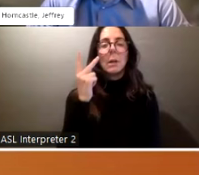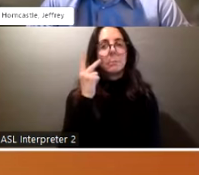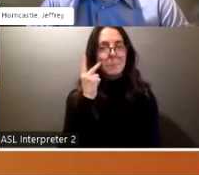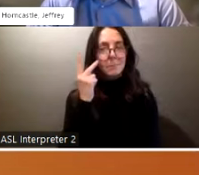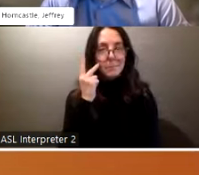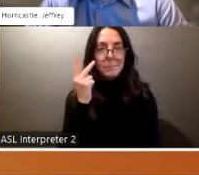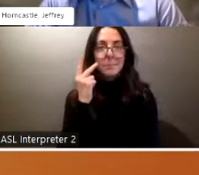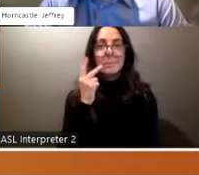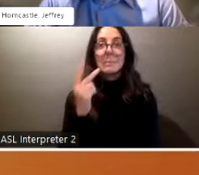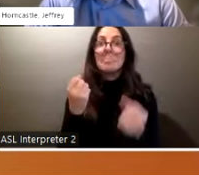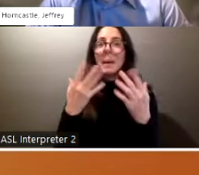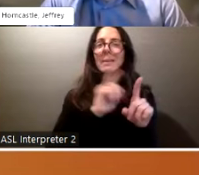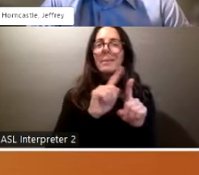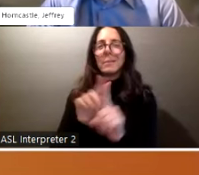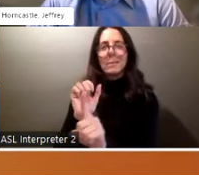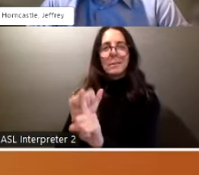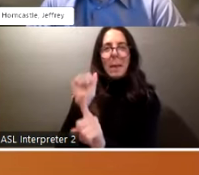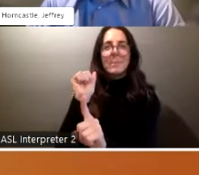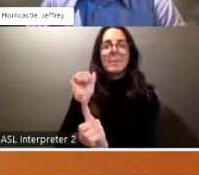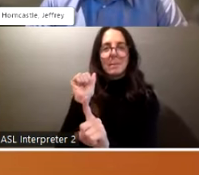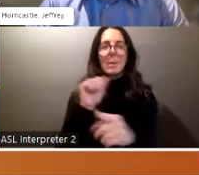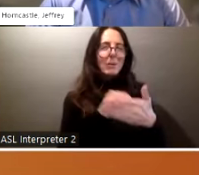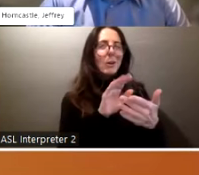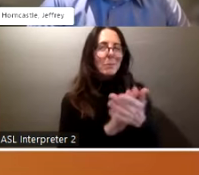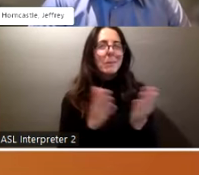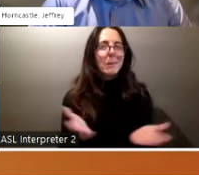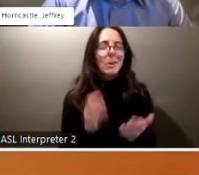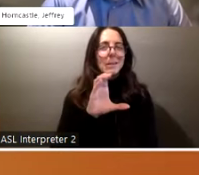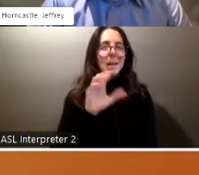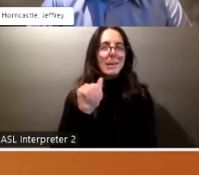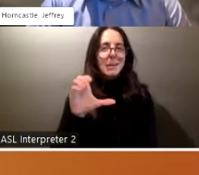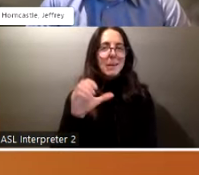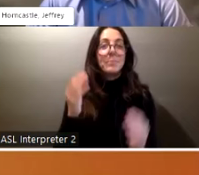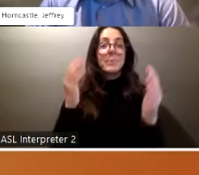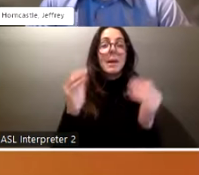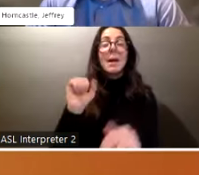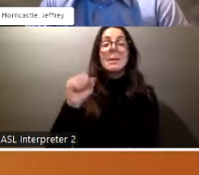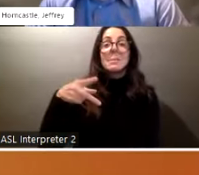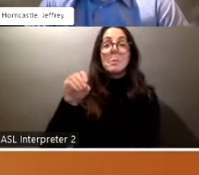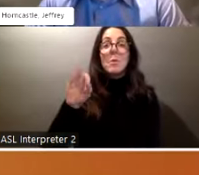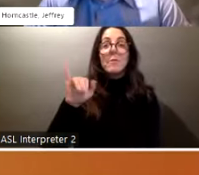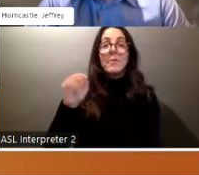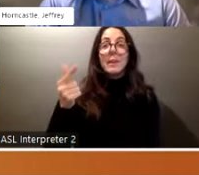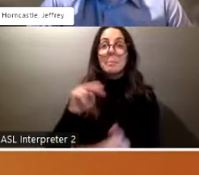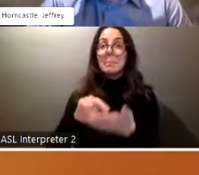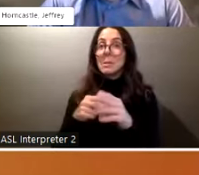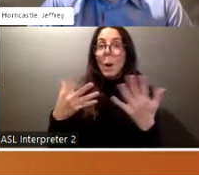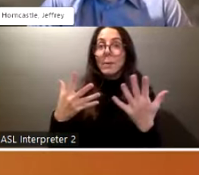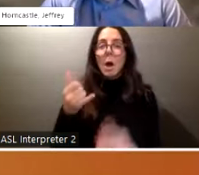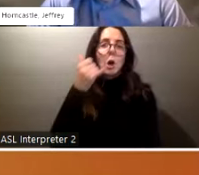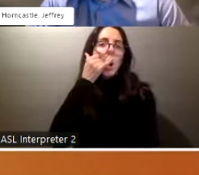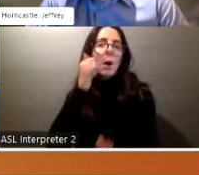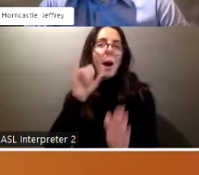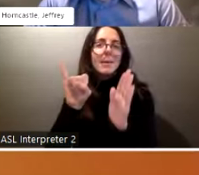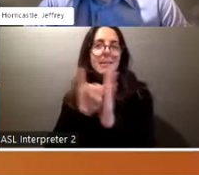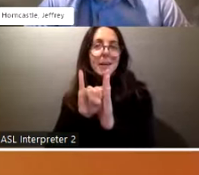in multiple scams that we document at the CAFC. Spoofing, this refers to call ID spoofing. So